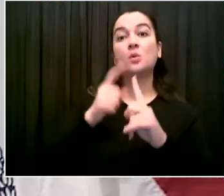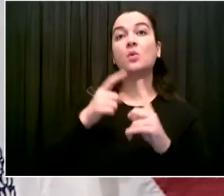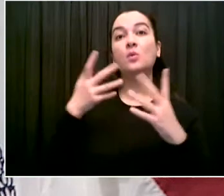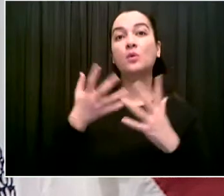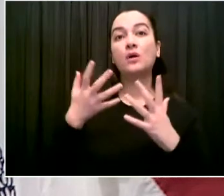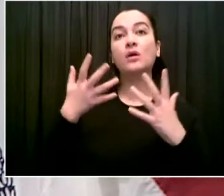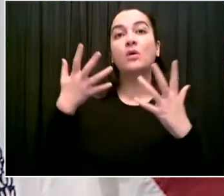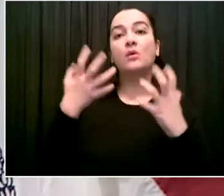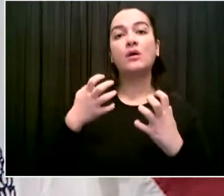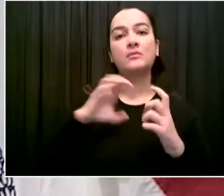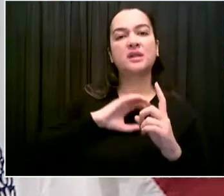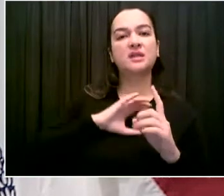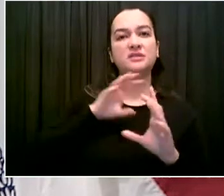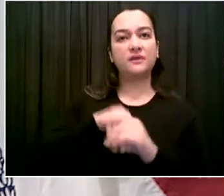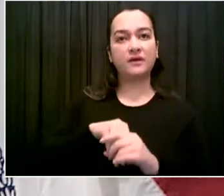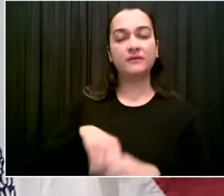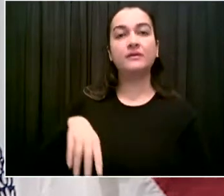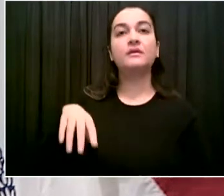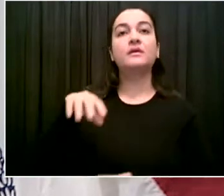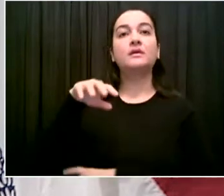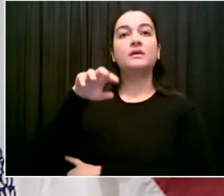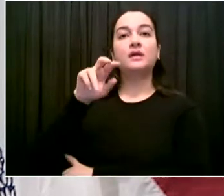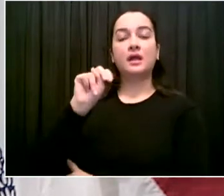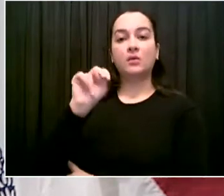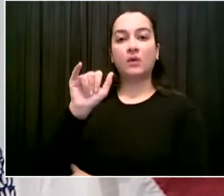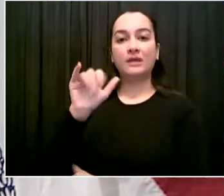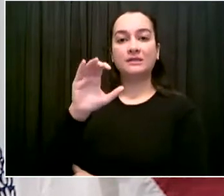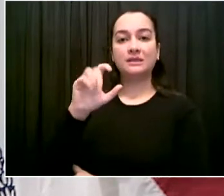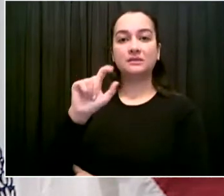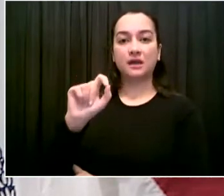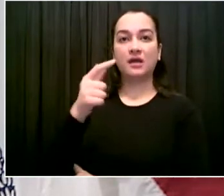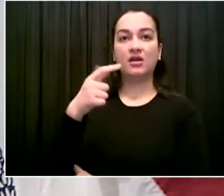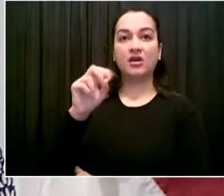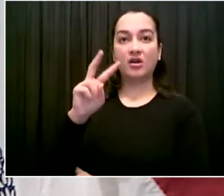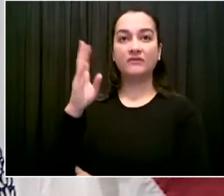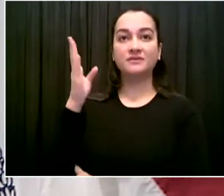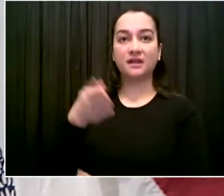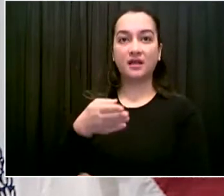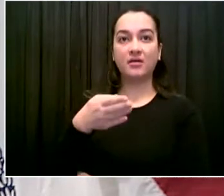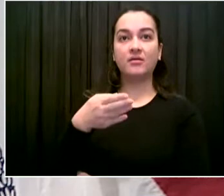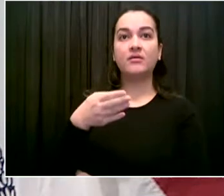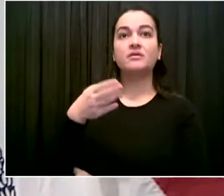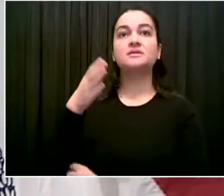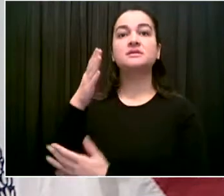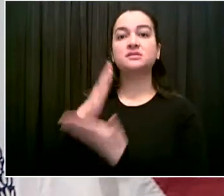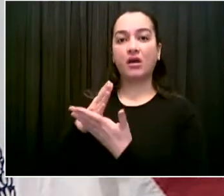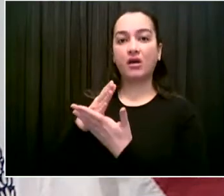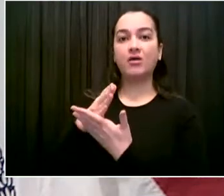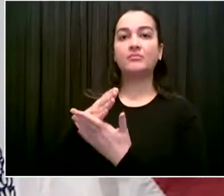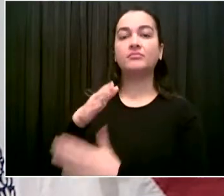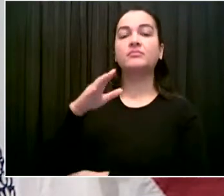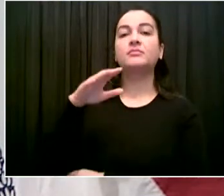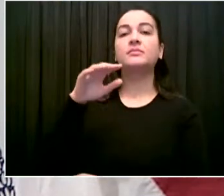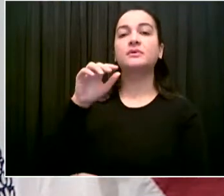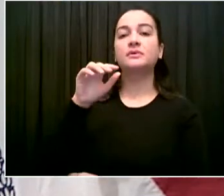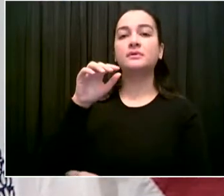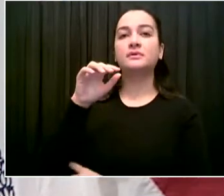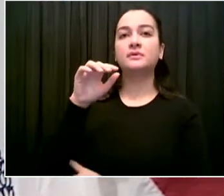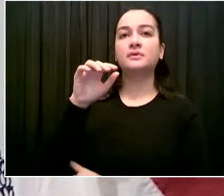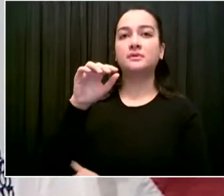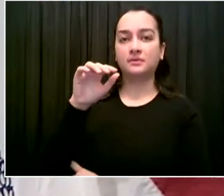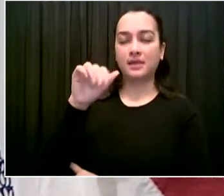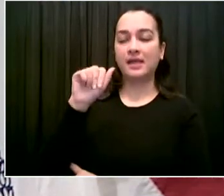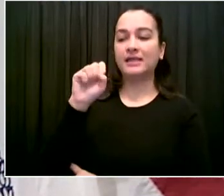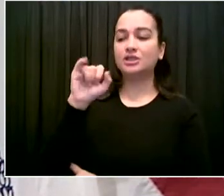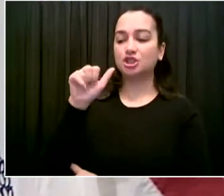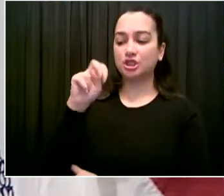nyc.gov/stopasianhate, which is a place where people can get real information about how to support the Asian American community. And also, if you see a hate crime or have